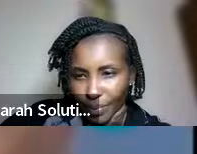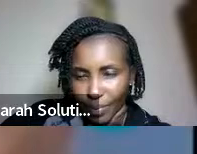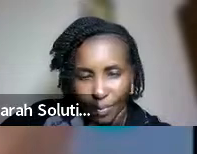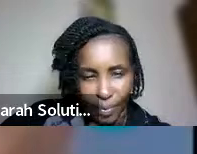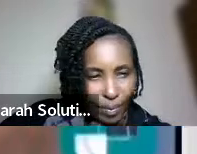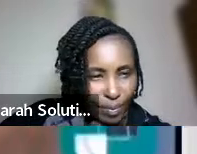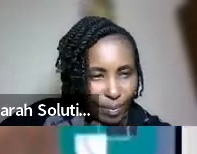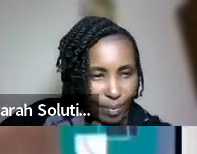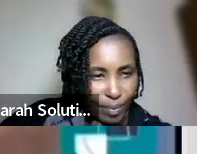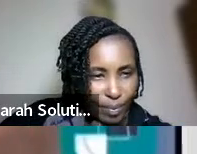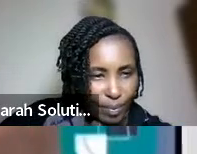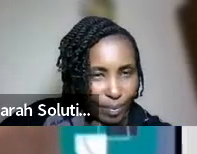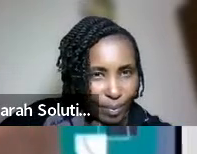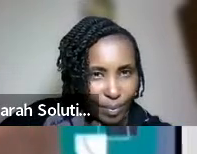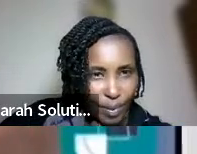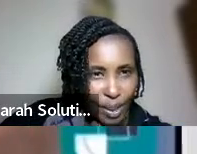I